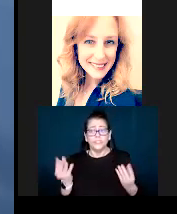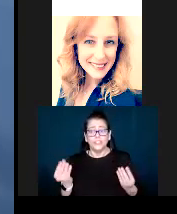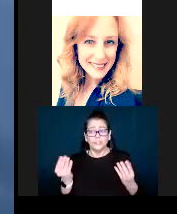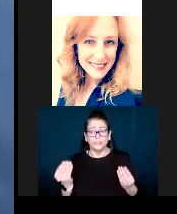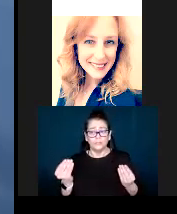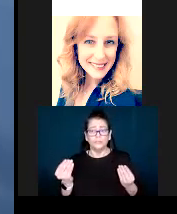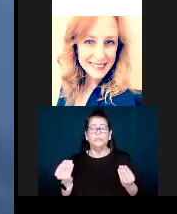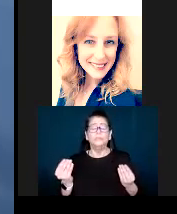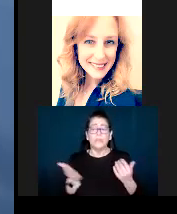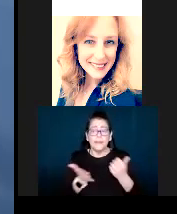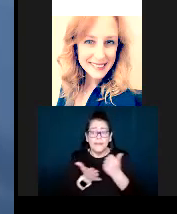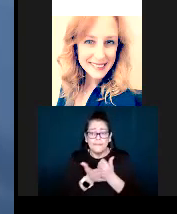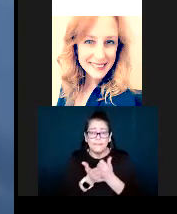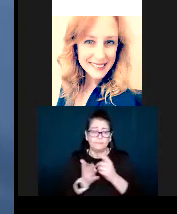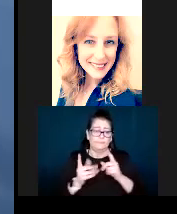learn together.